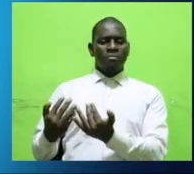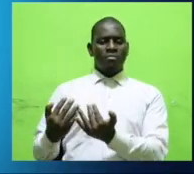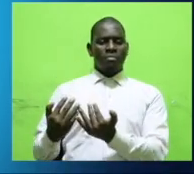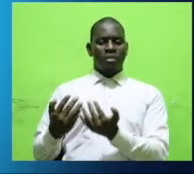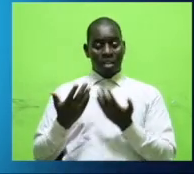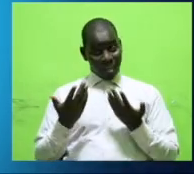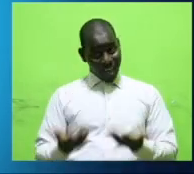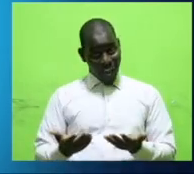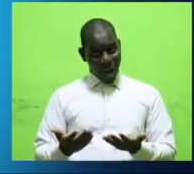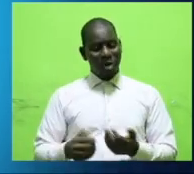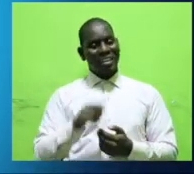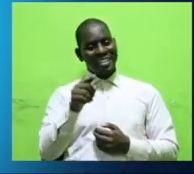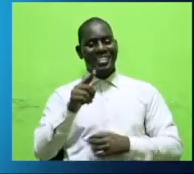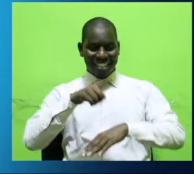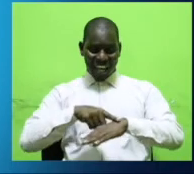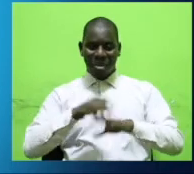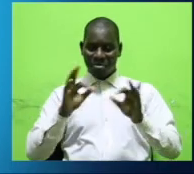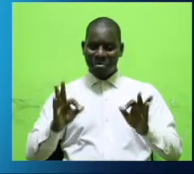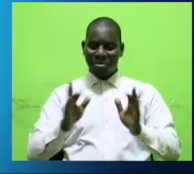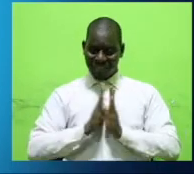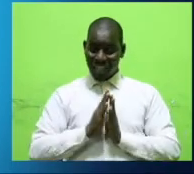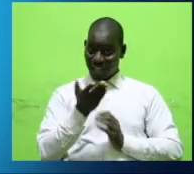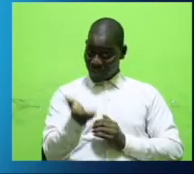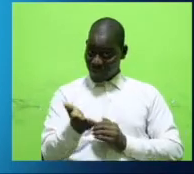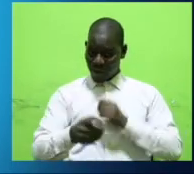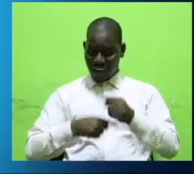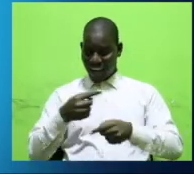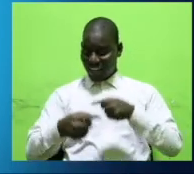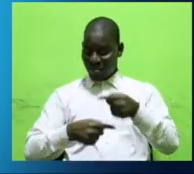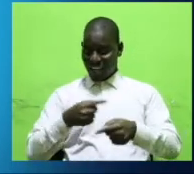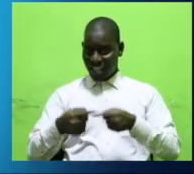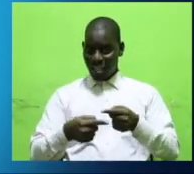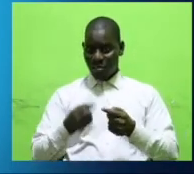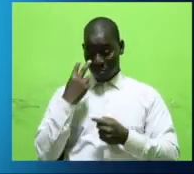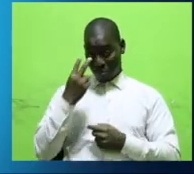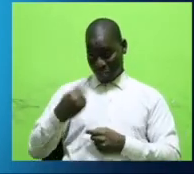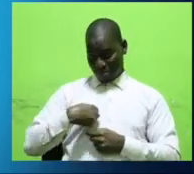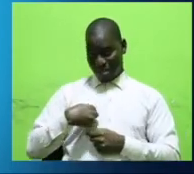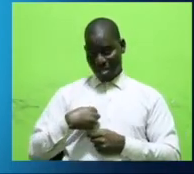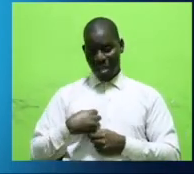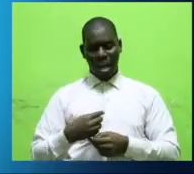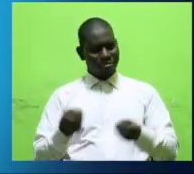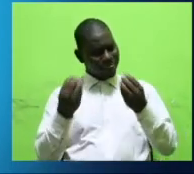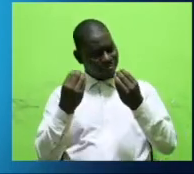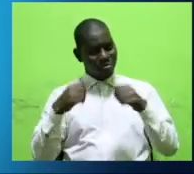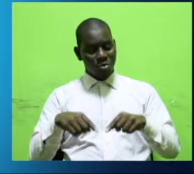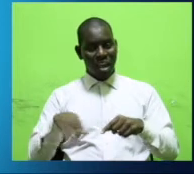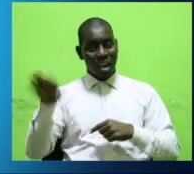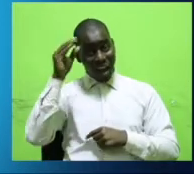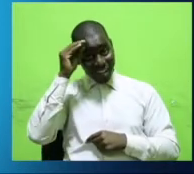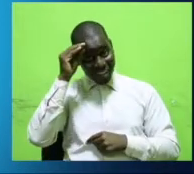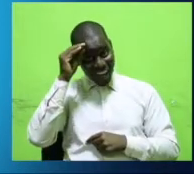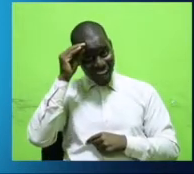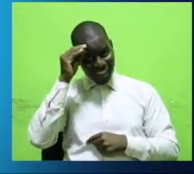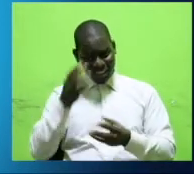out. Now, as a bonus for staying there until the end, watching me and learning